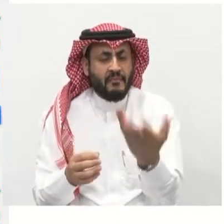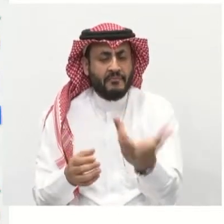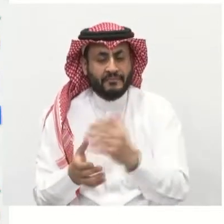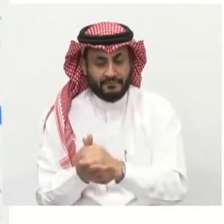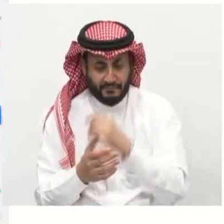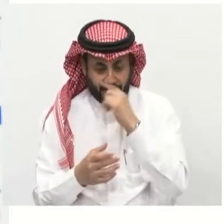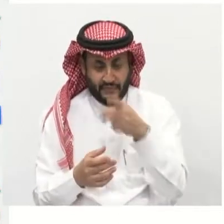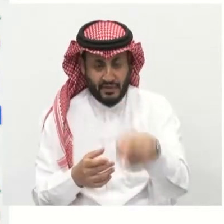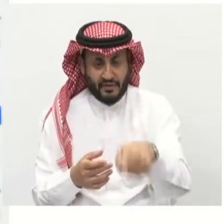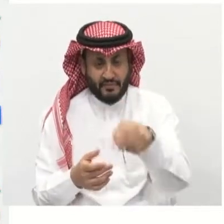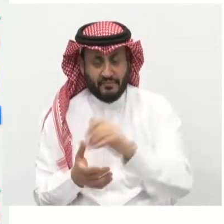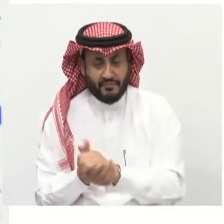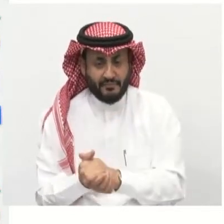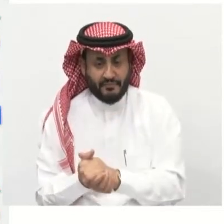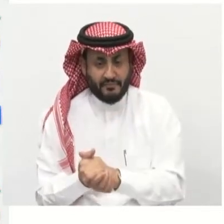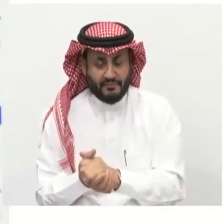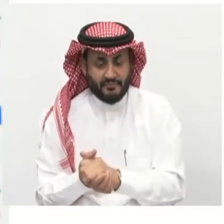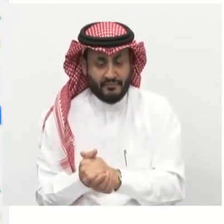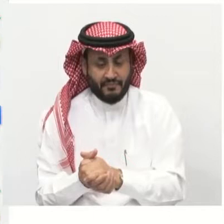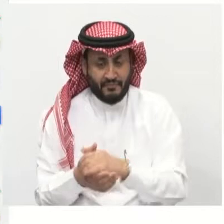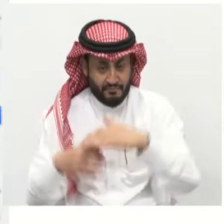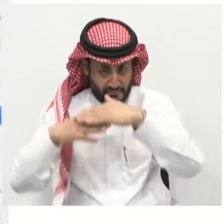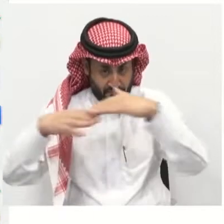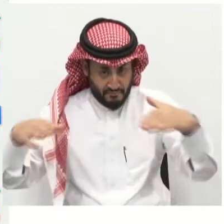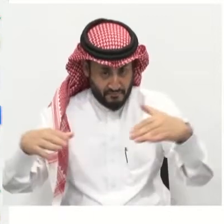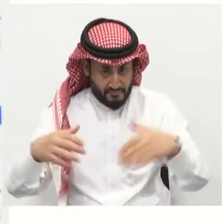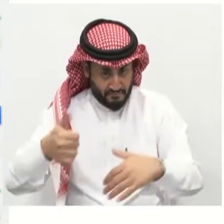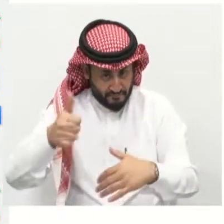here and this over here. We said